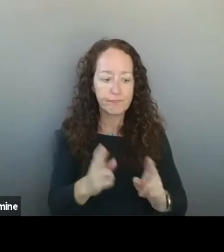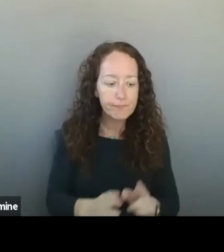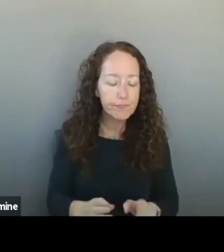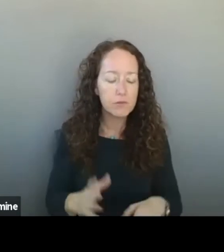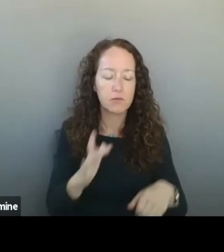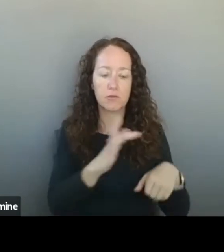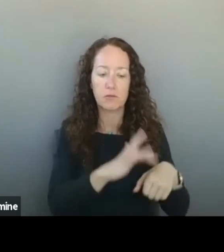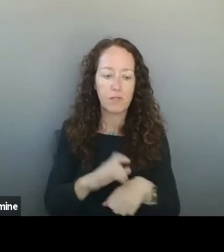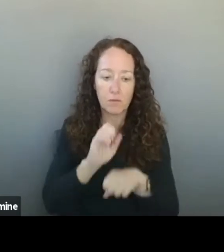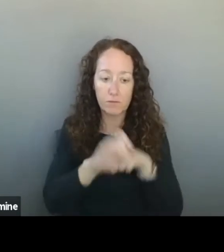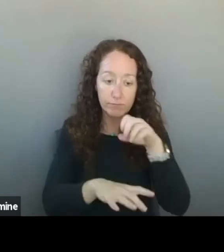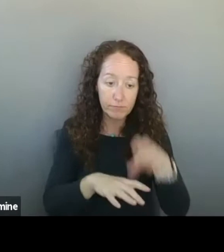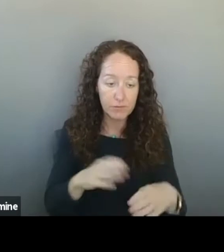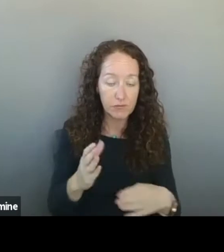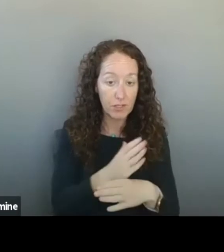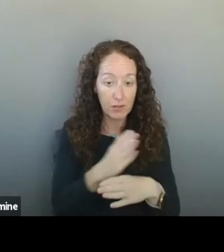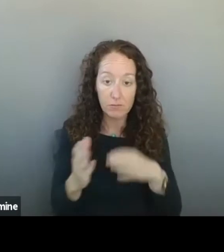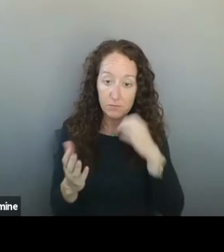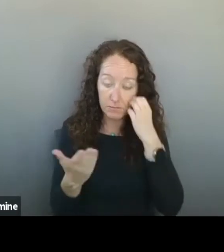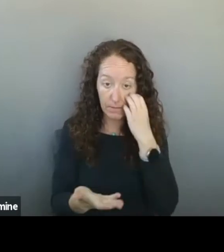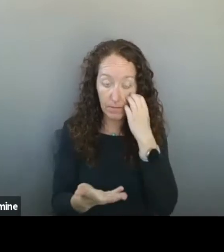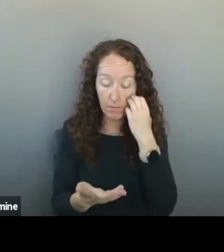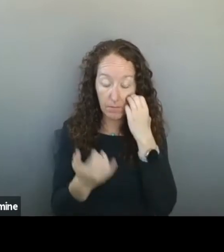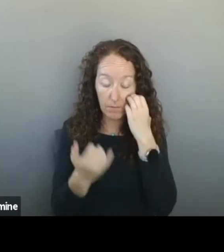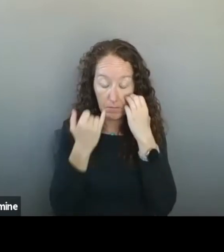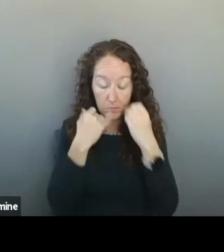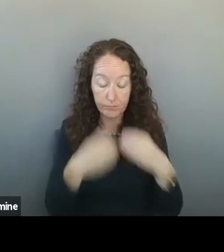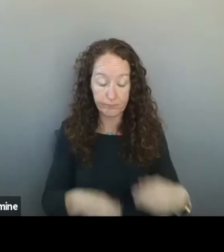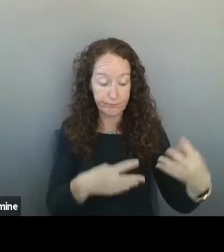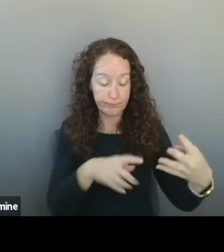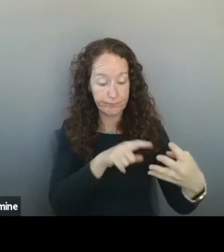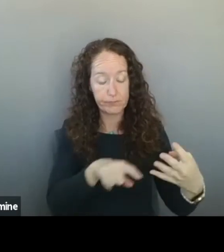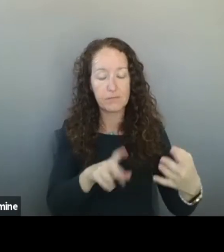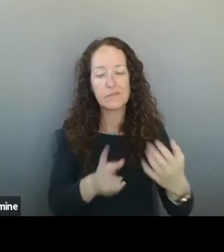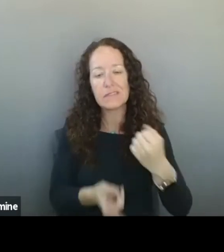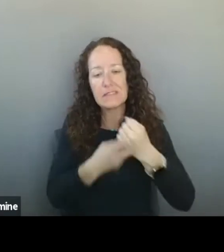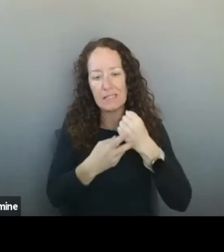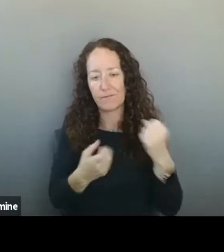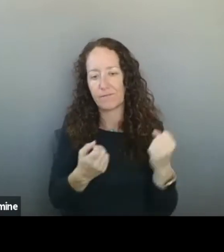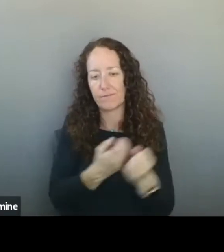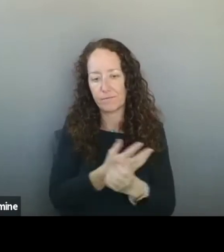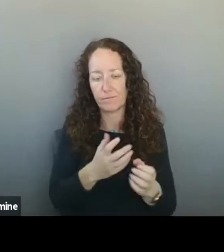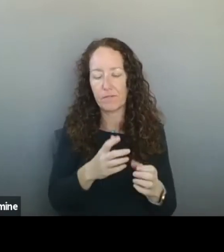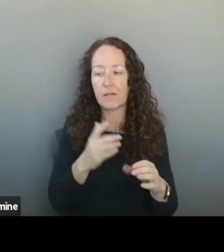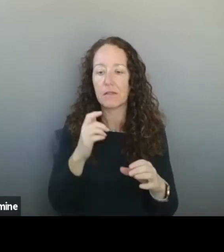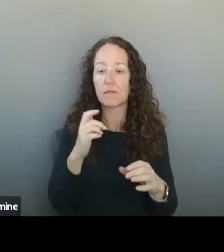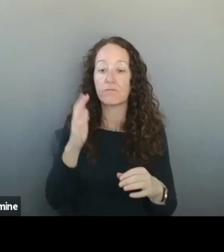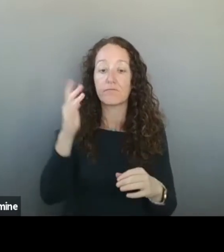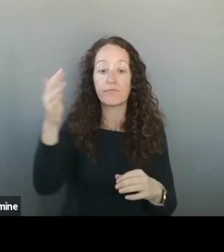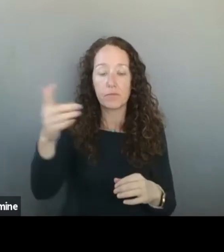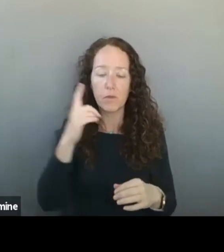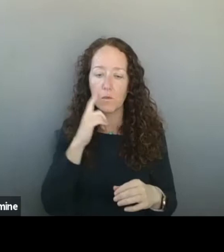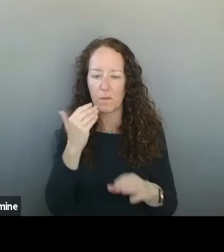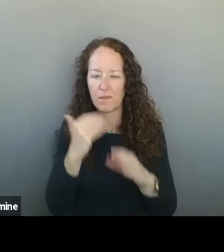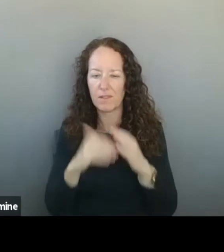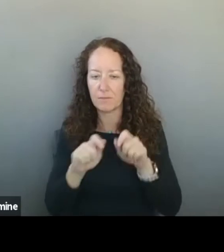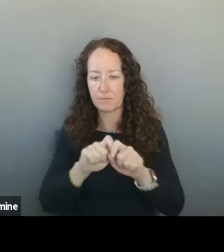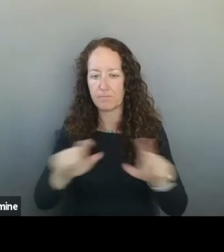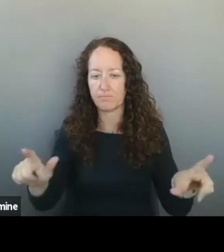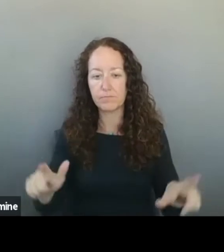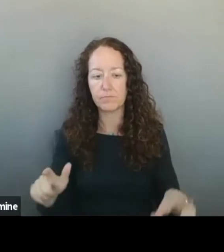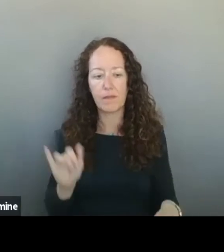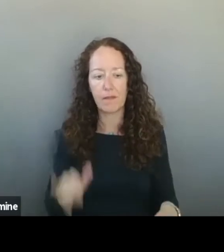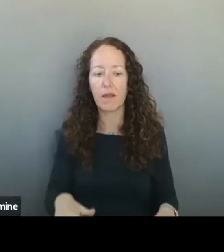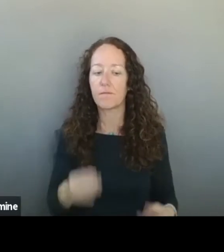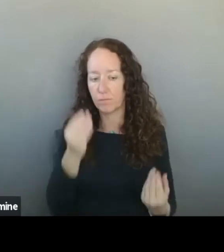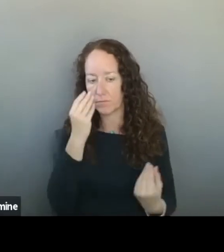of the resources shared there in the chat transcript itself will be saved and shared in a follow-up email in the coming days. This